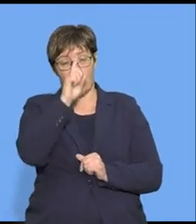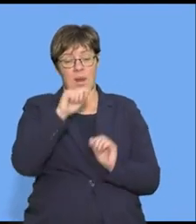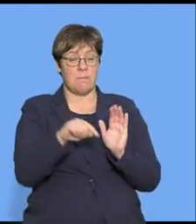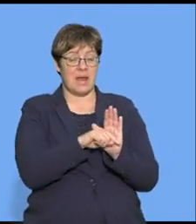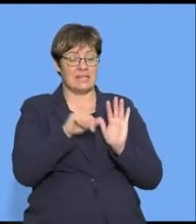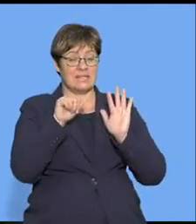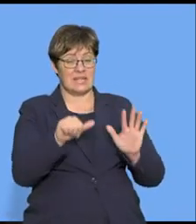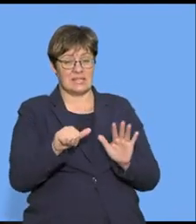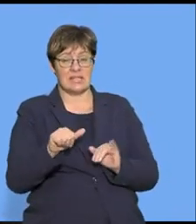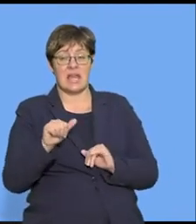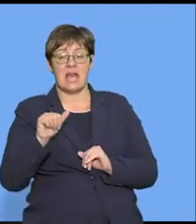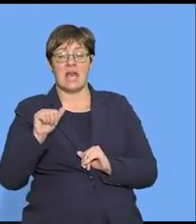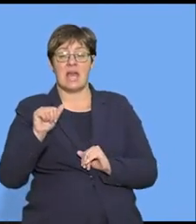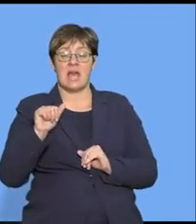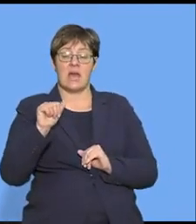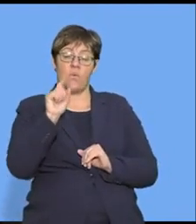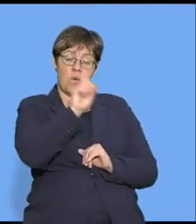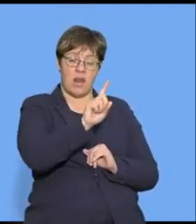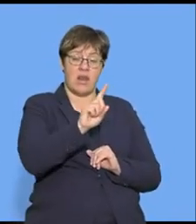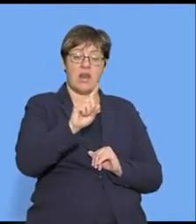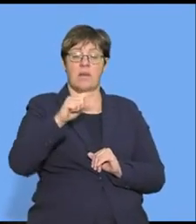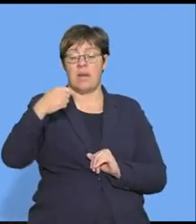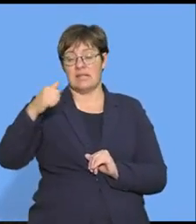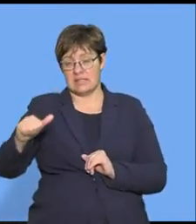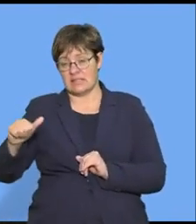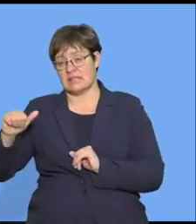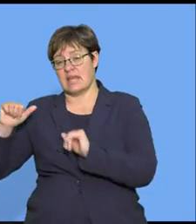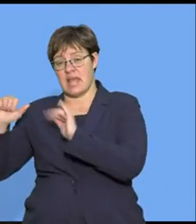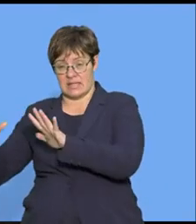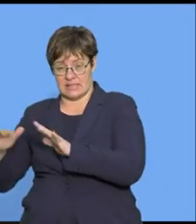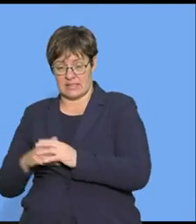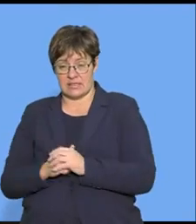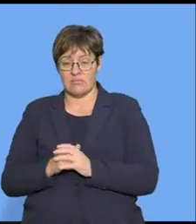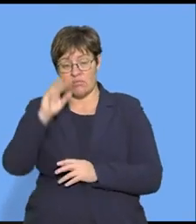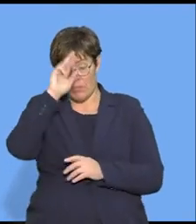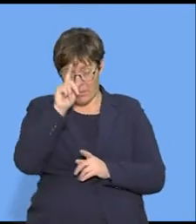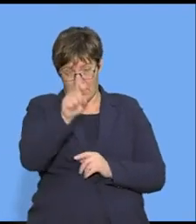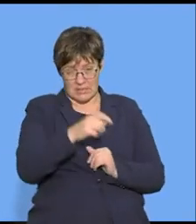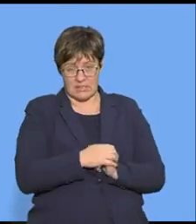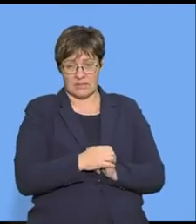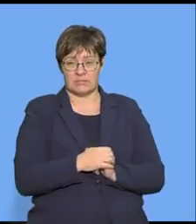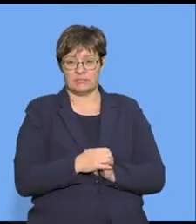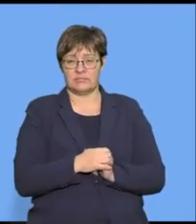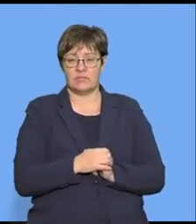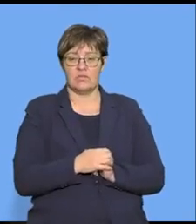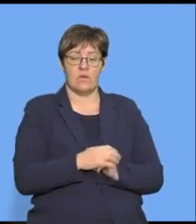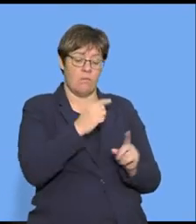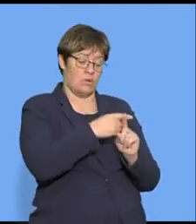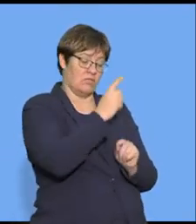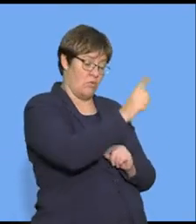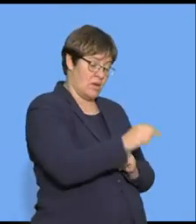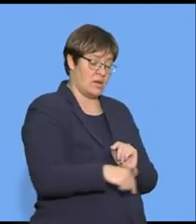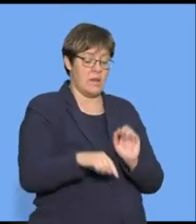3. Now, there's more things that you need to remember. So this is positive 1 minus